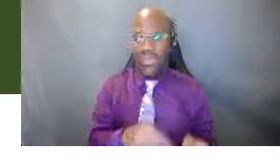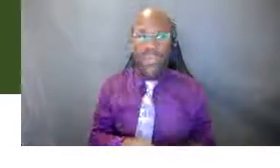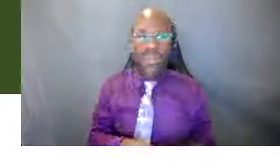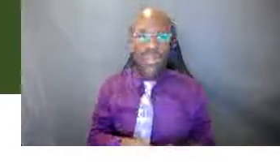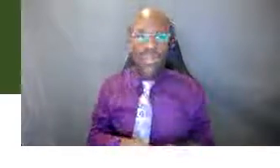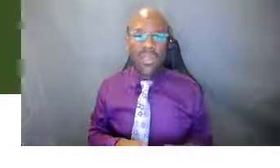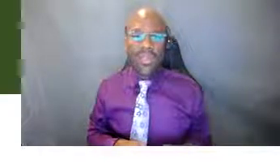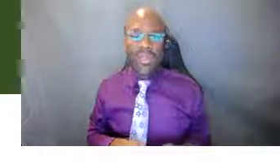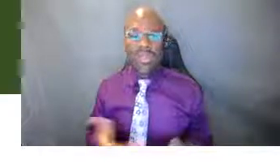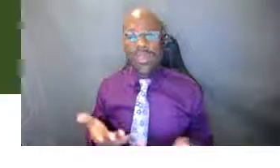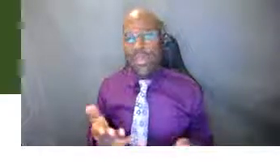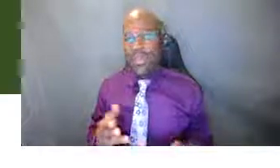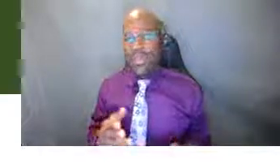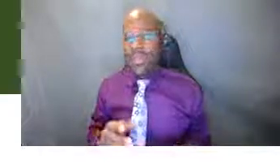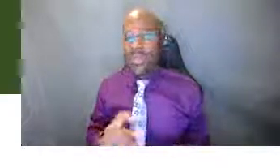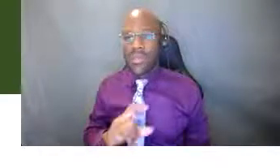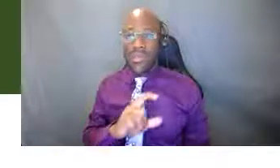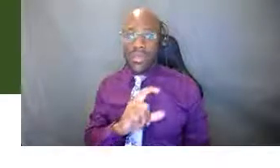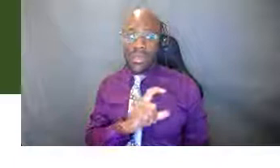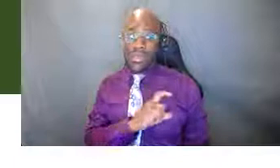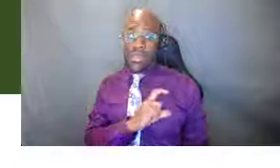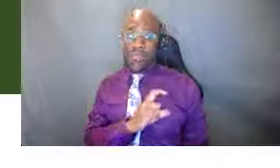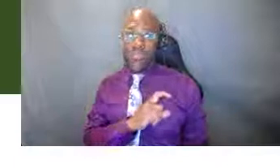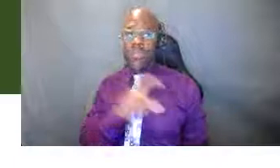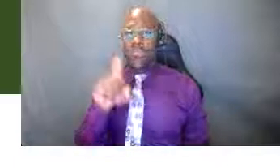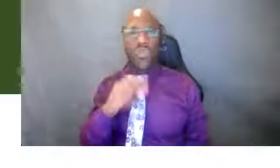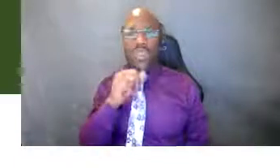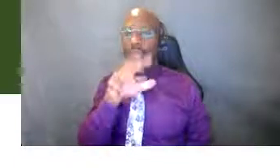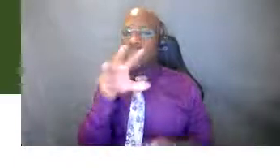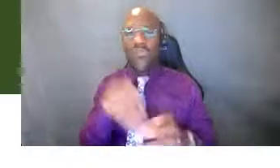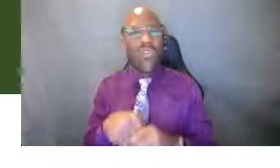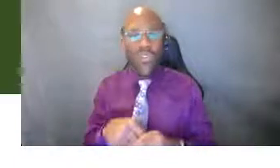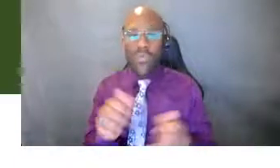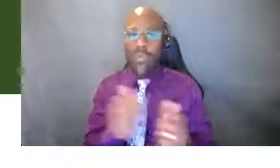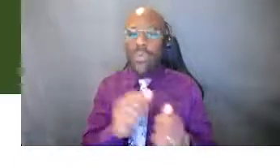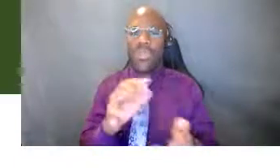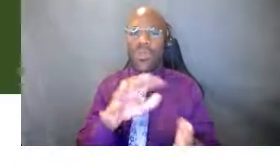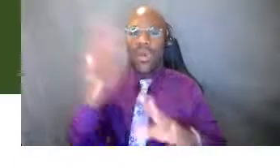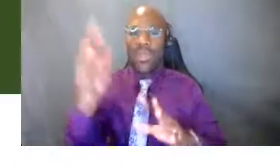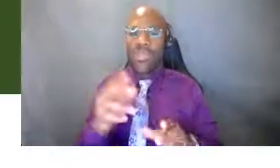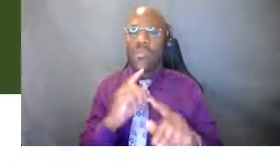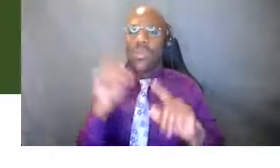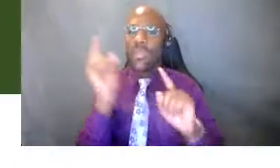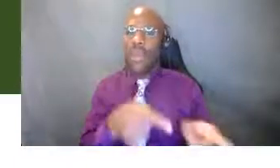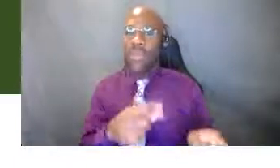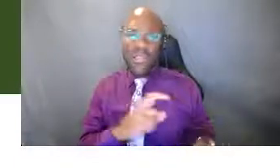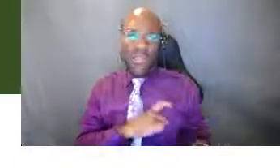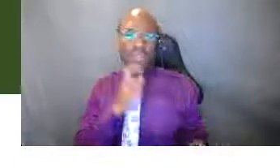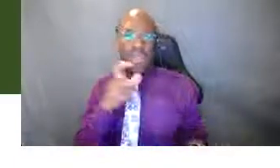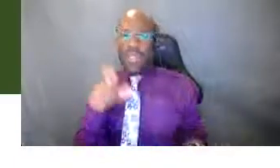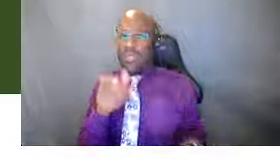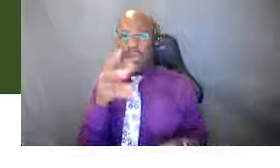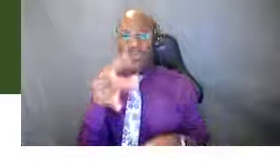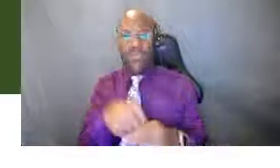law enforcement out of crisis response and then making sure the civilian aspect of crisis response